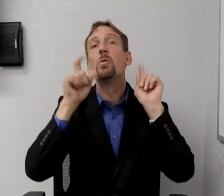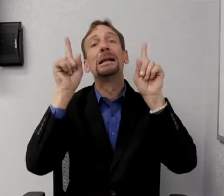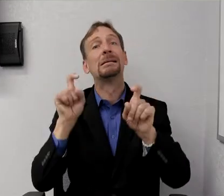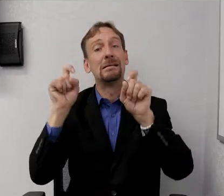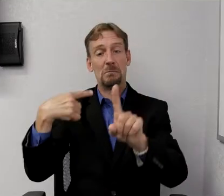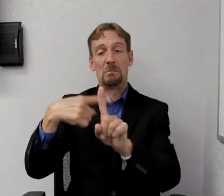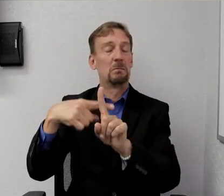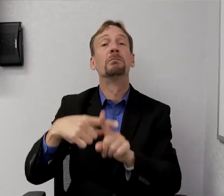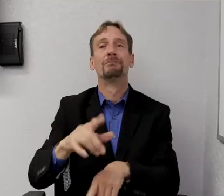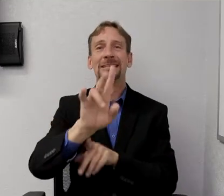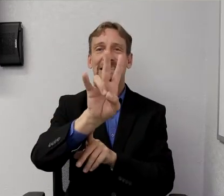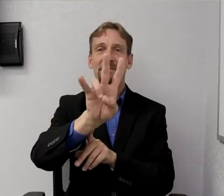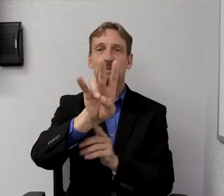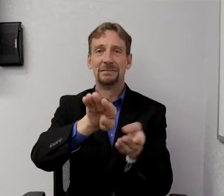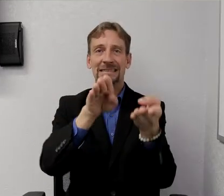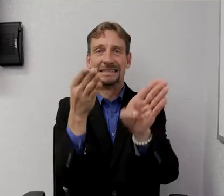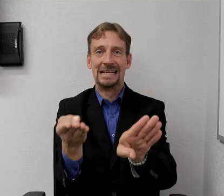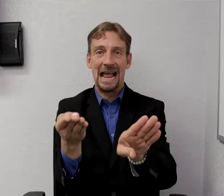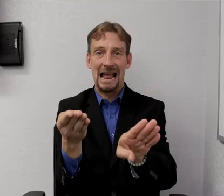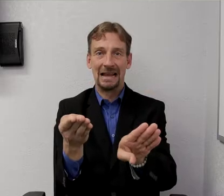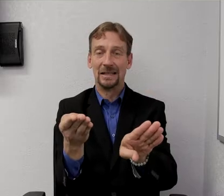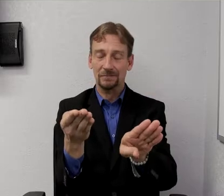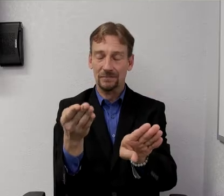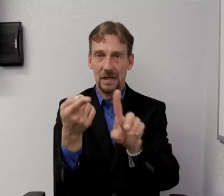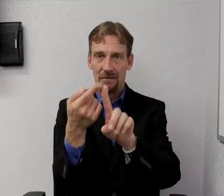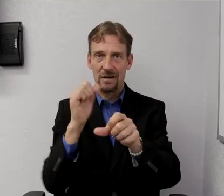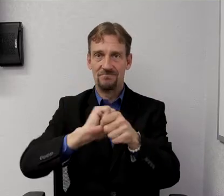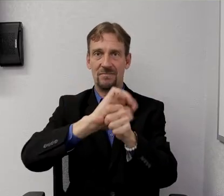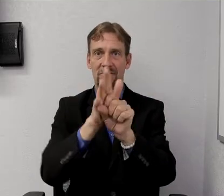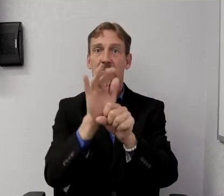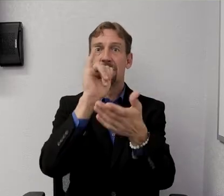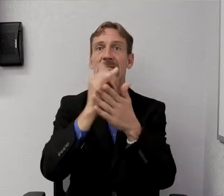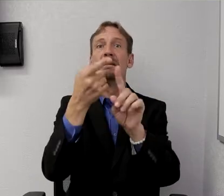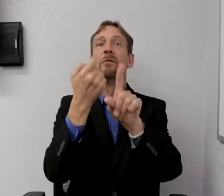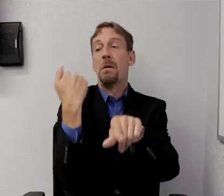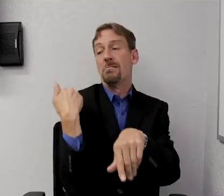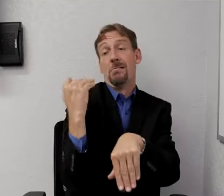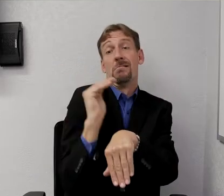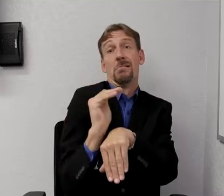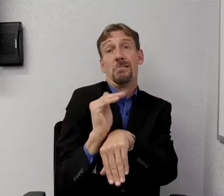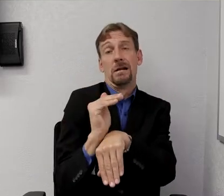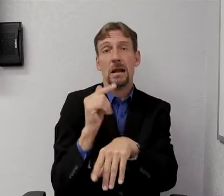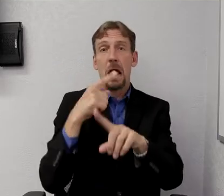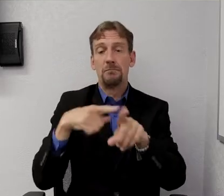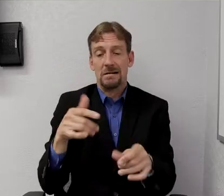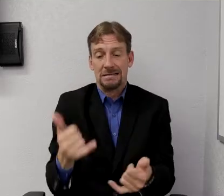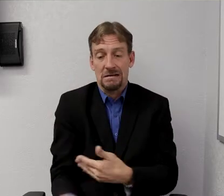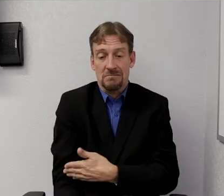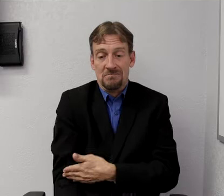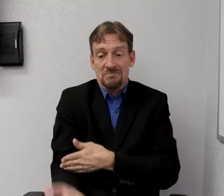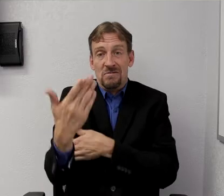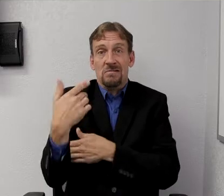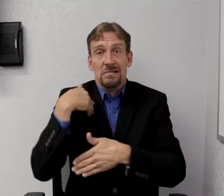passed away. That was the report as of probably last night. Unfortunately, I was in the command center here at Cahuilla